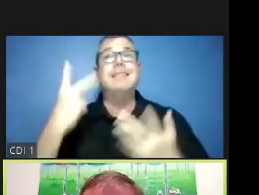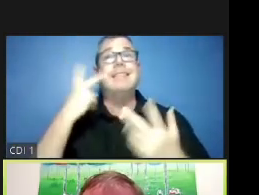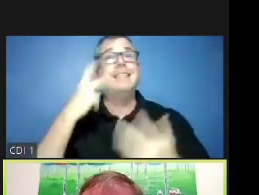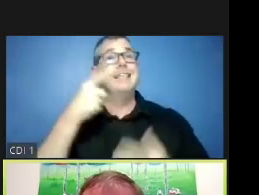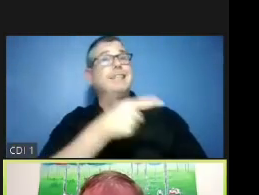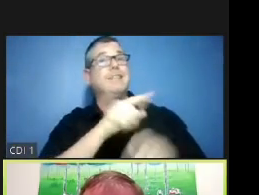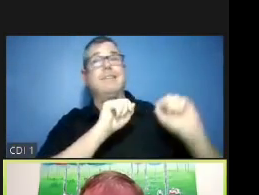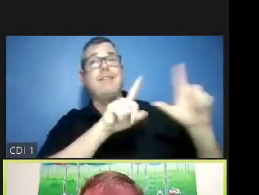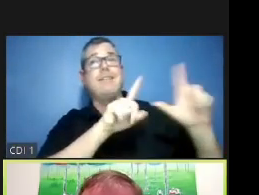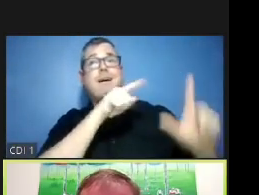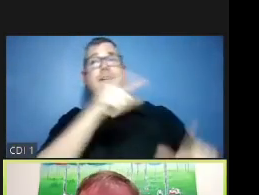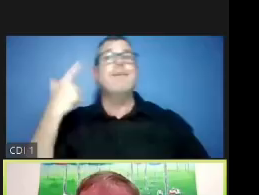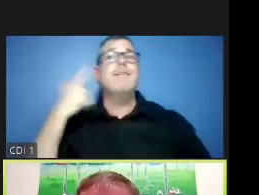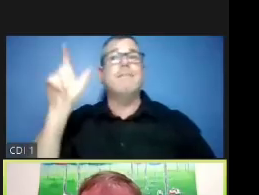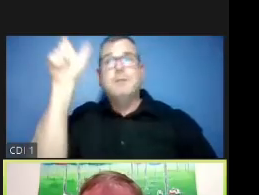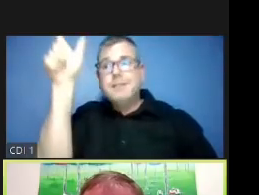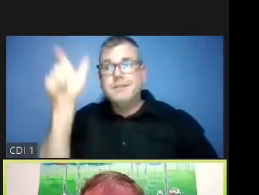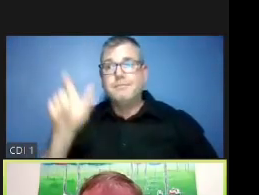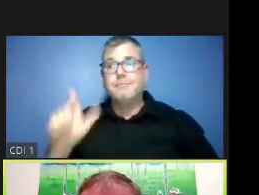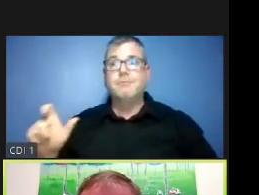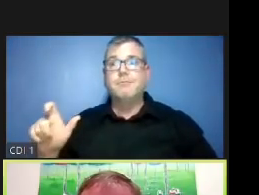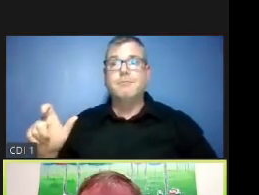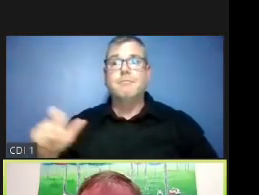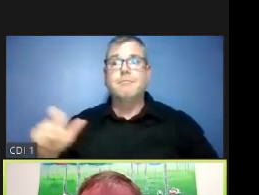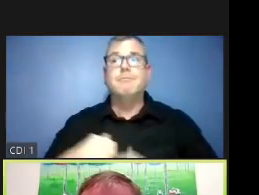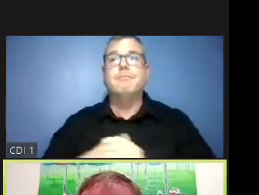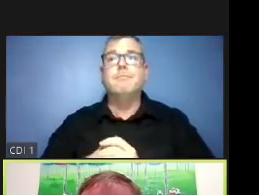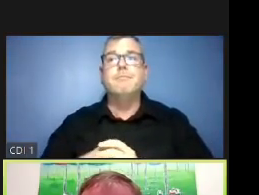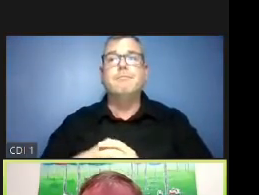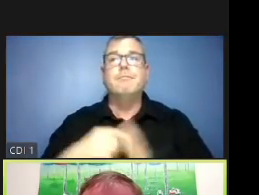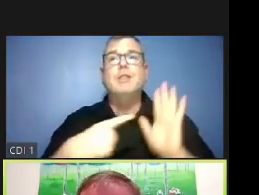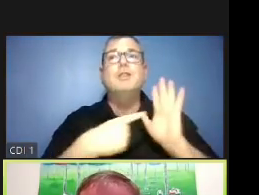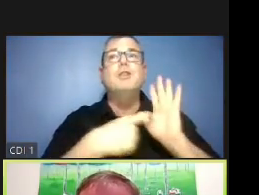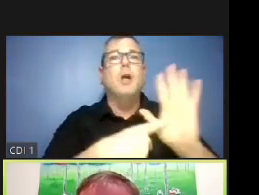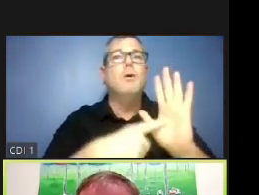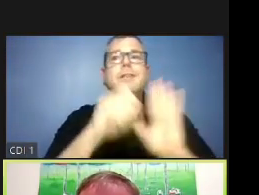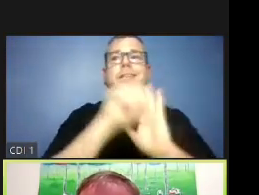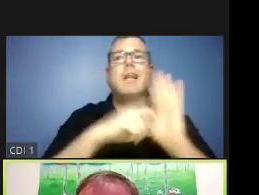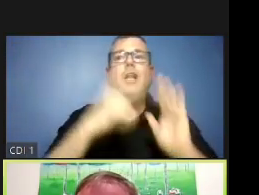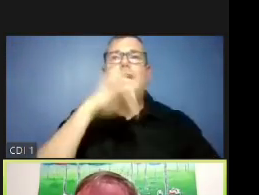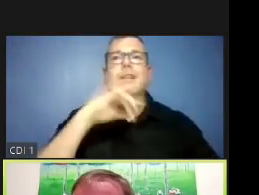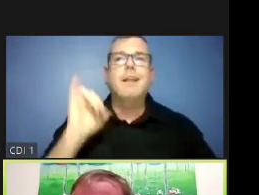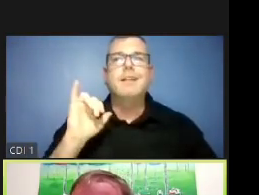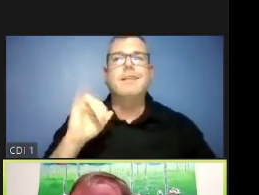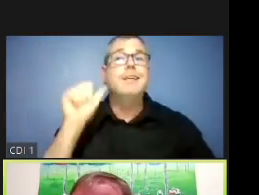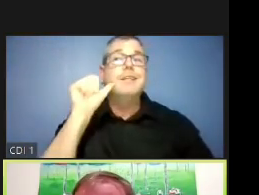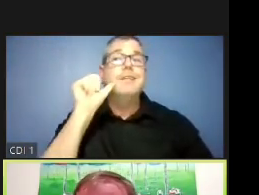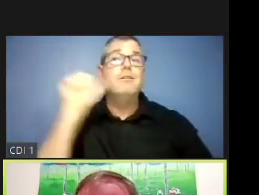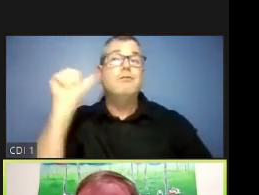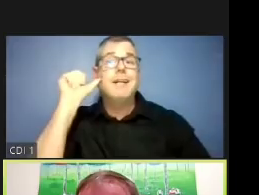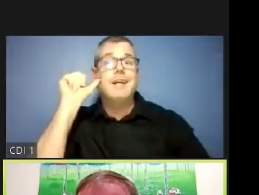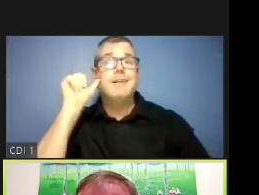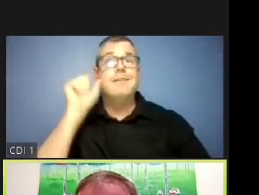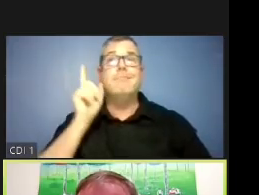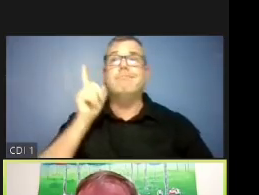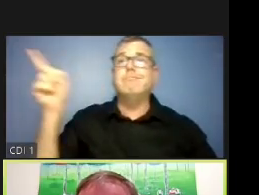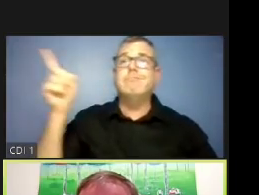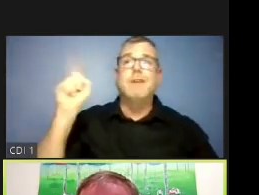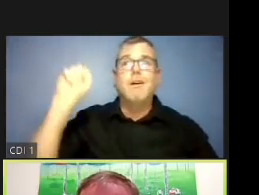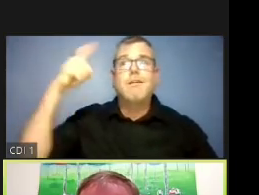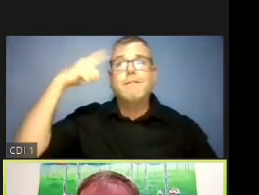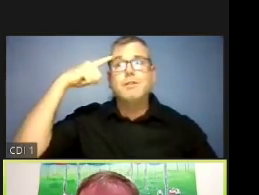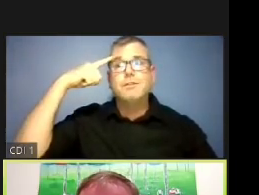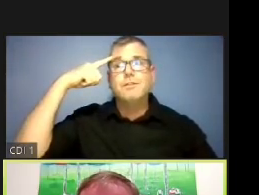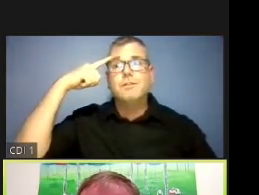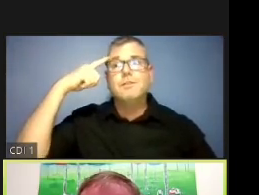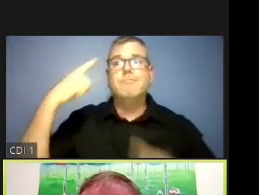state, yesterday, the governor announced the end of the stay-at-home order. That was the order that was put